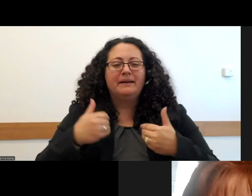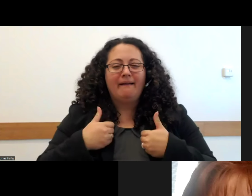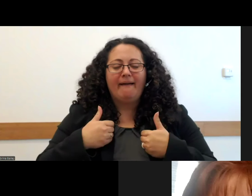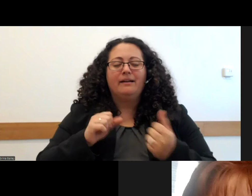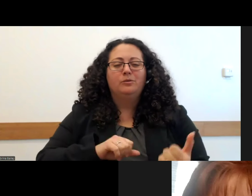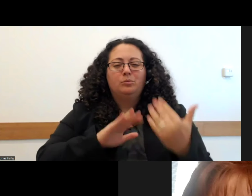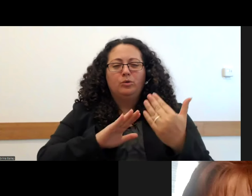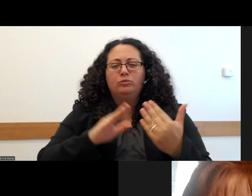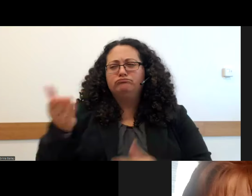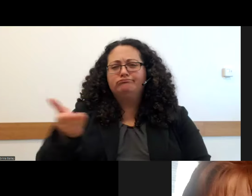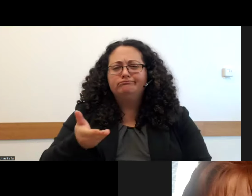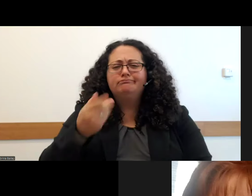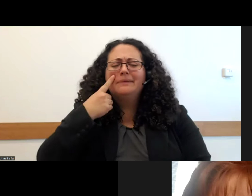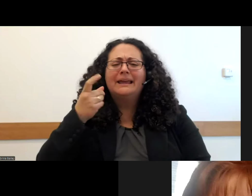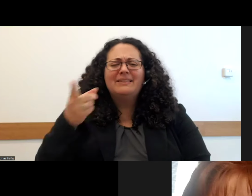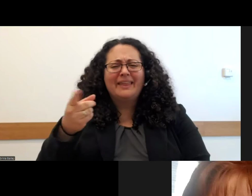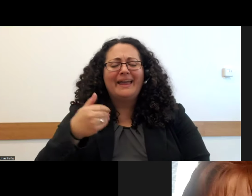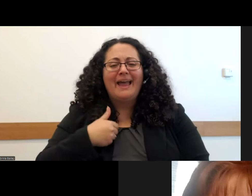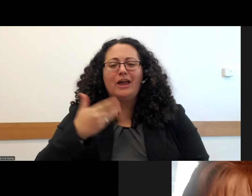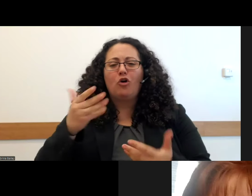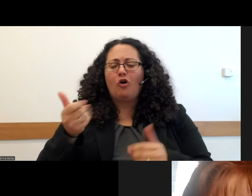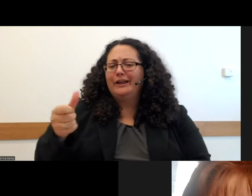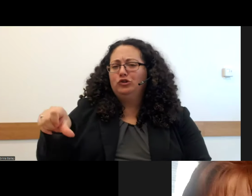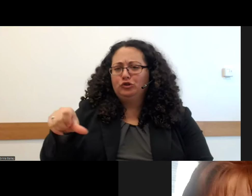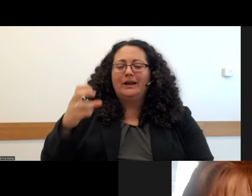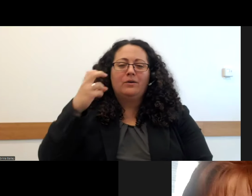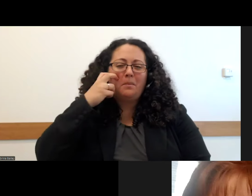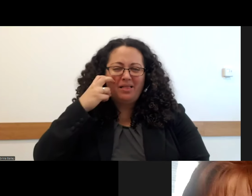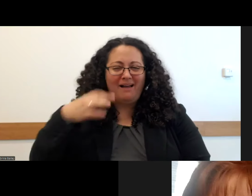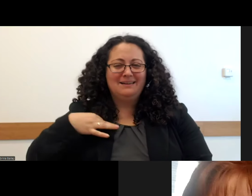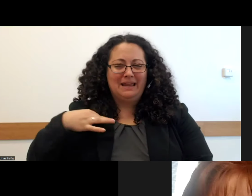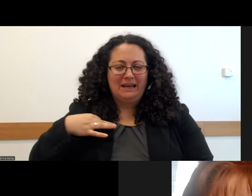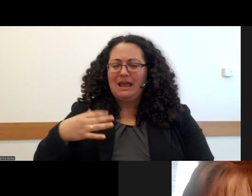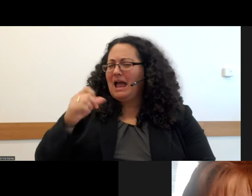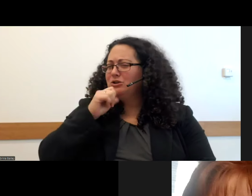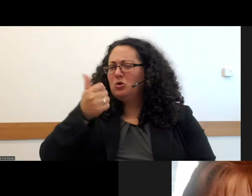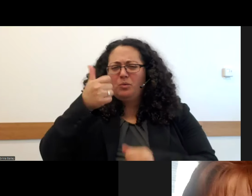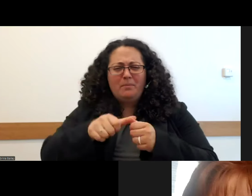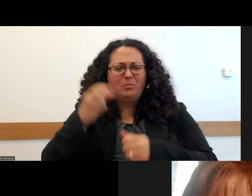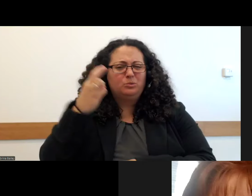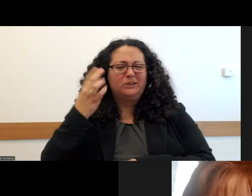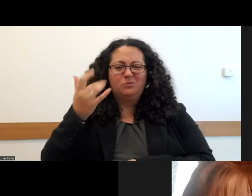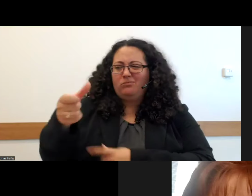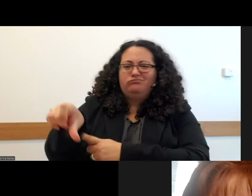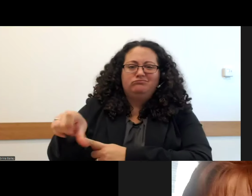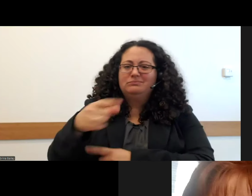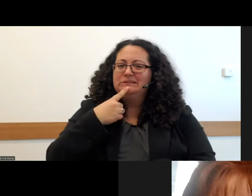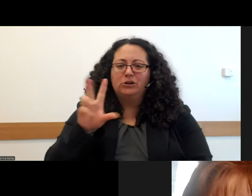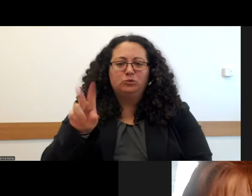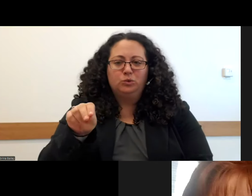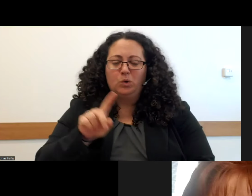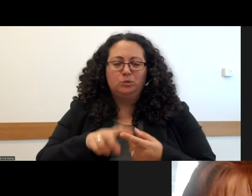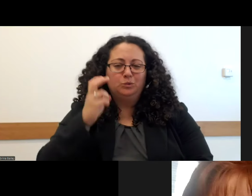me because they had actually turned down a blind candidate, and I don't remember the reason why they did